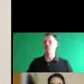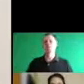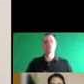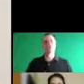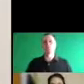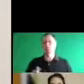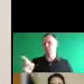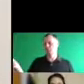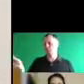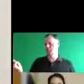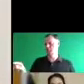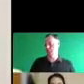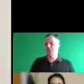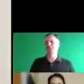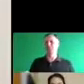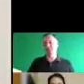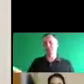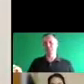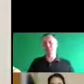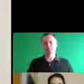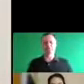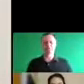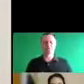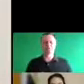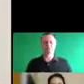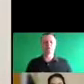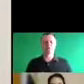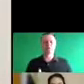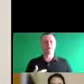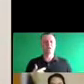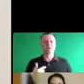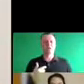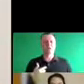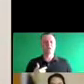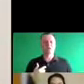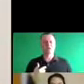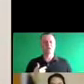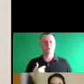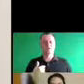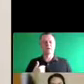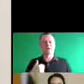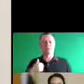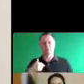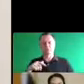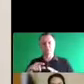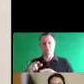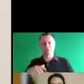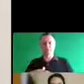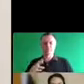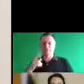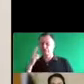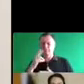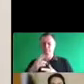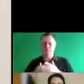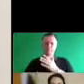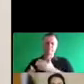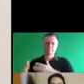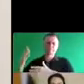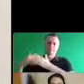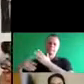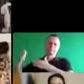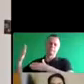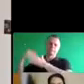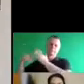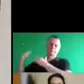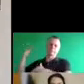are not. And in some ways, I think this work was like trying to get into these ancient histories, but who were we before